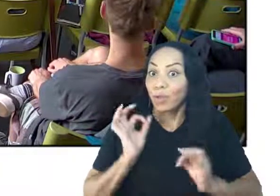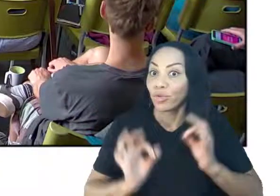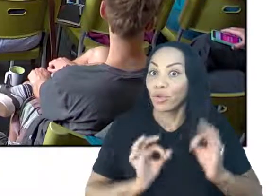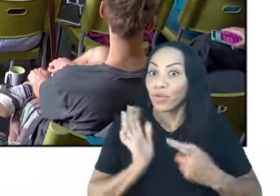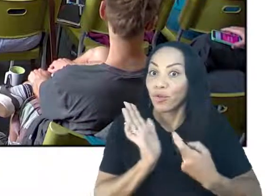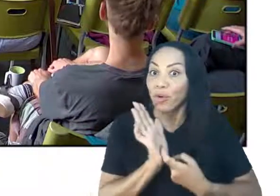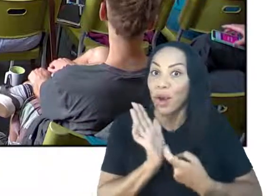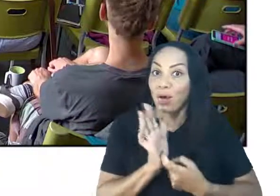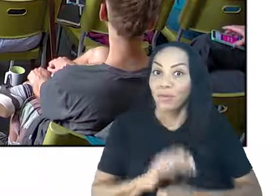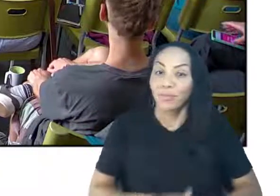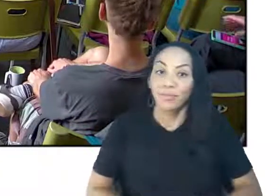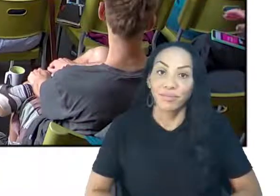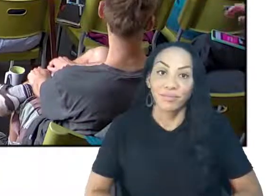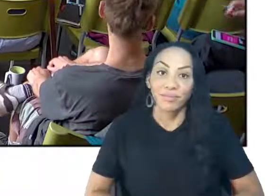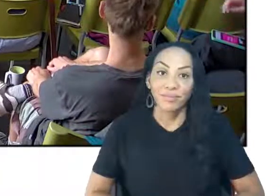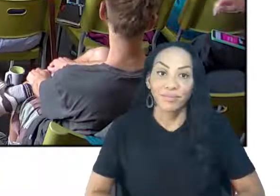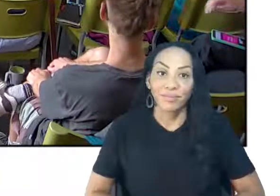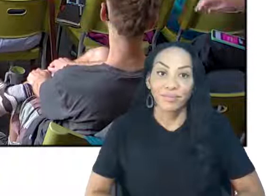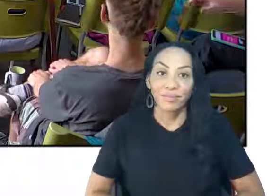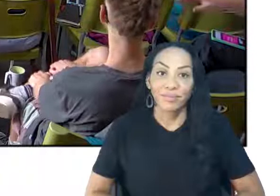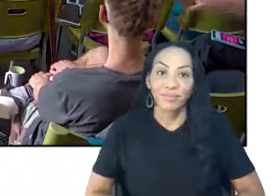Michael's got another one.